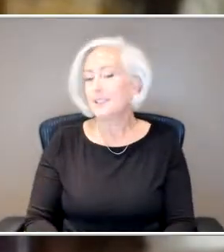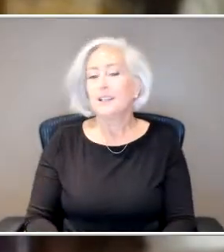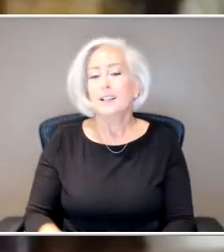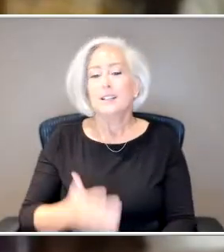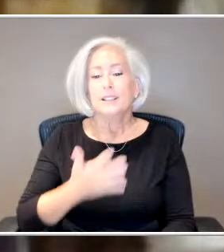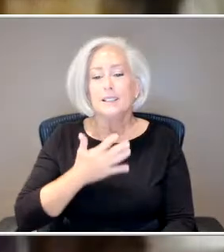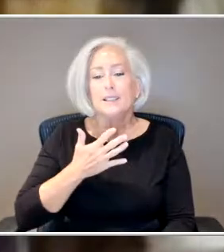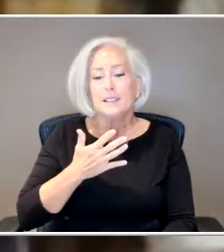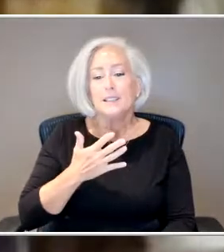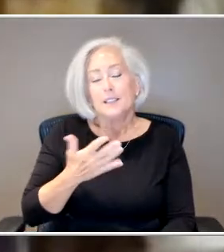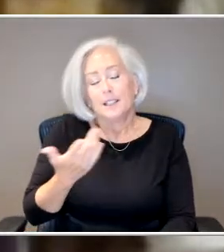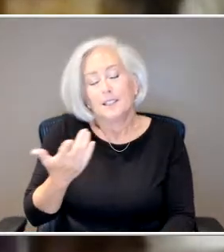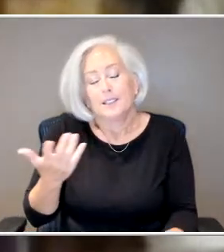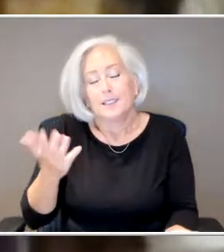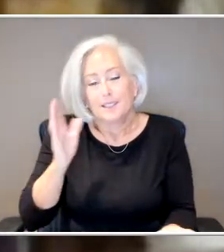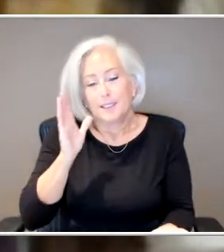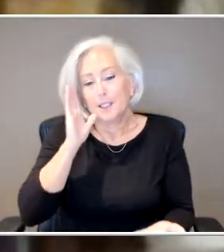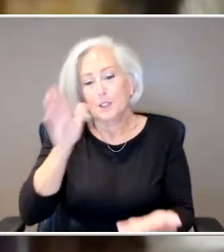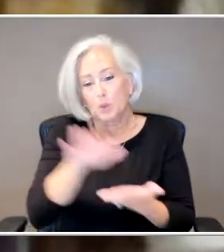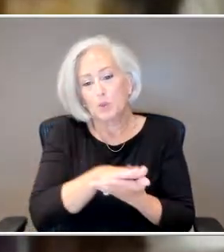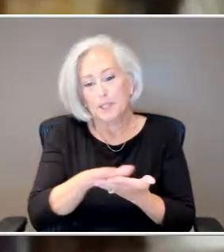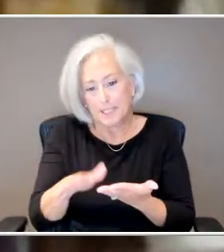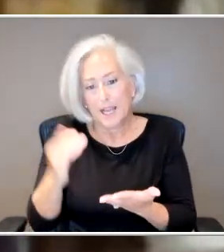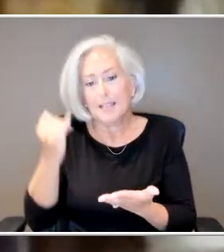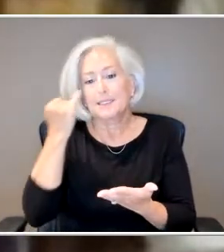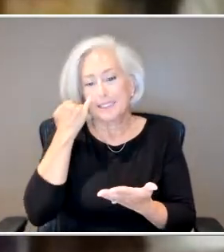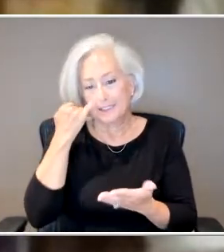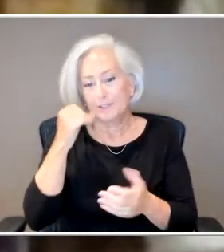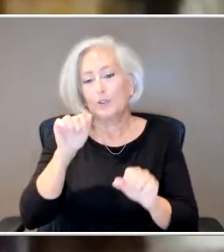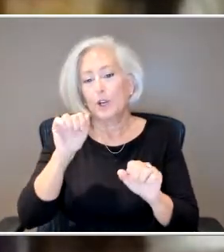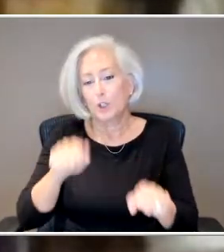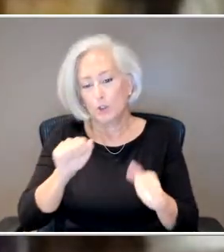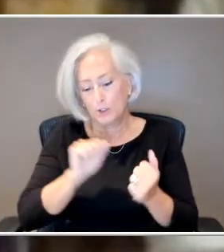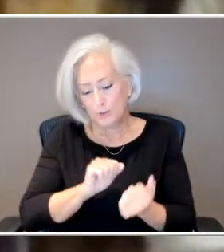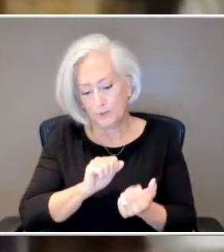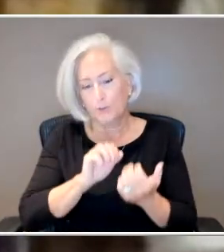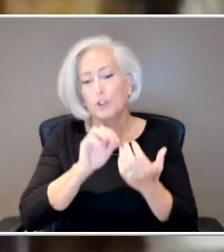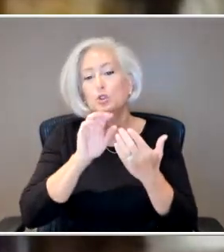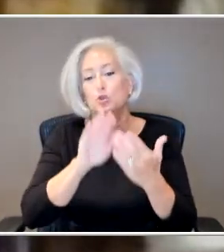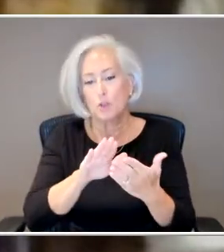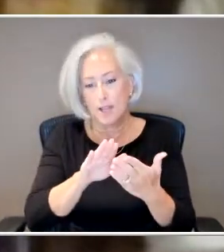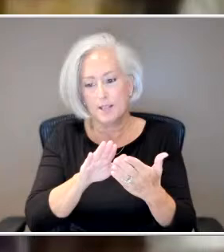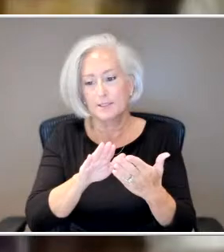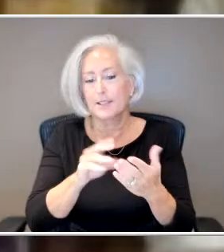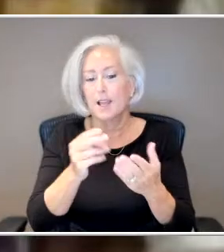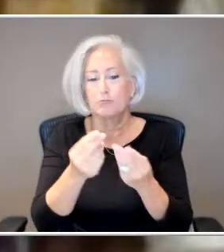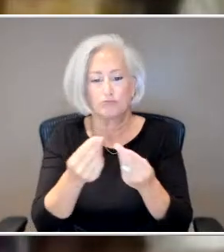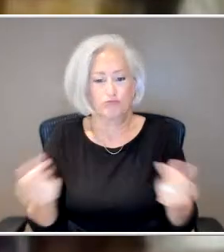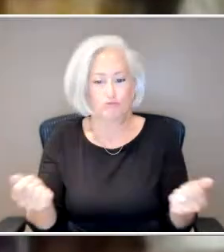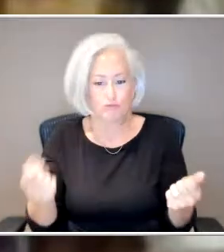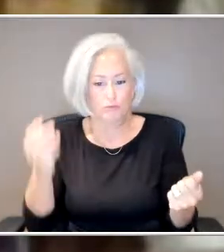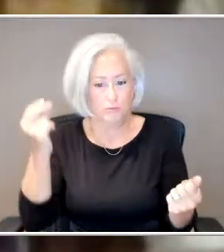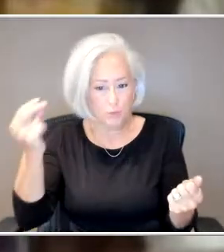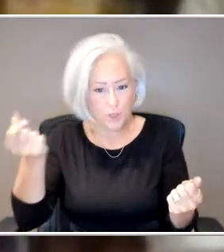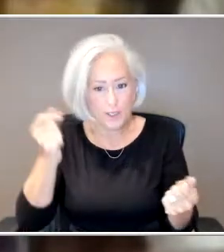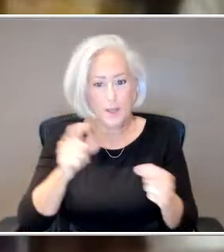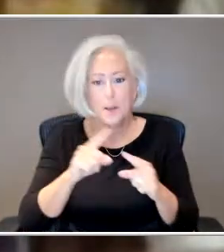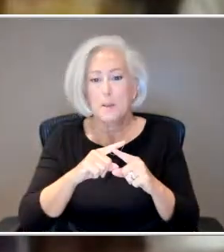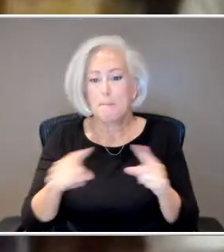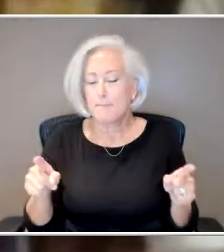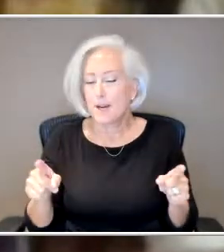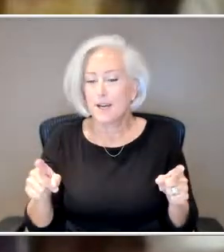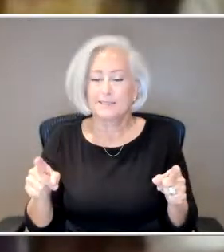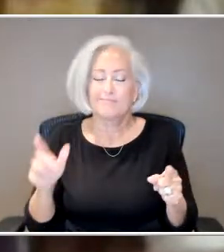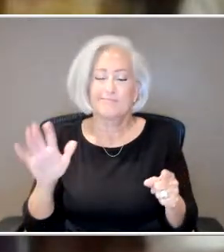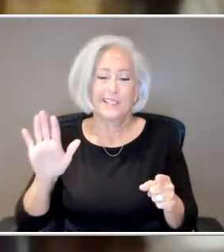it would have been nice if we could have addressed it and got it taken care of and not had it metastasized, but he was able to